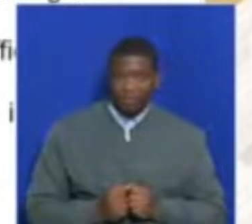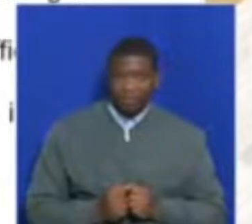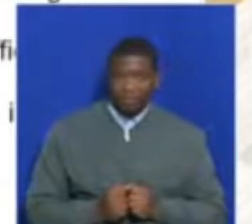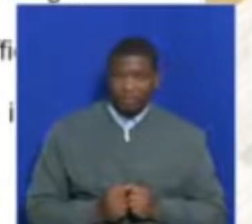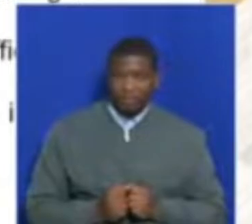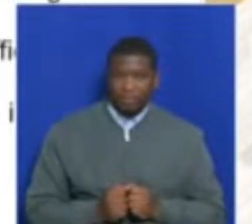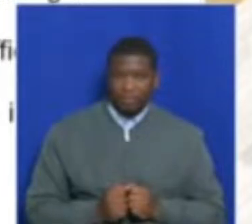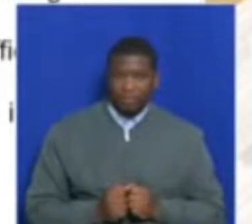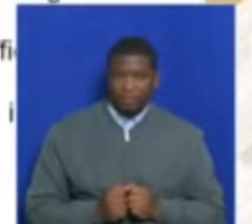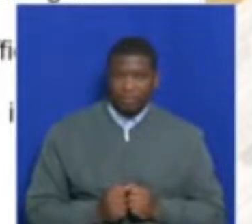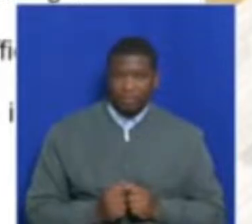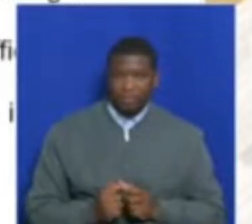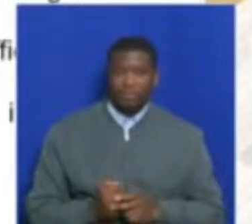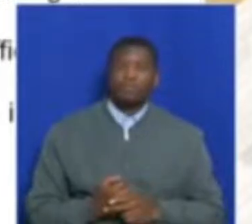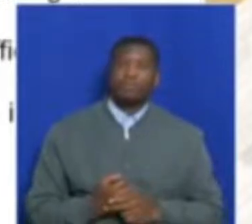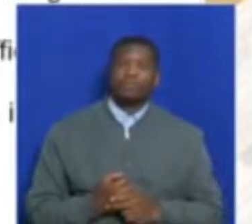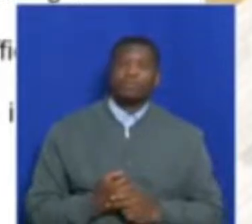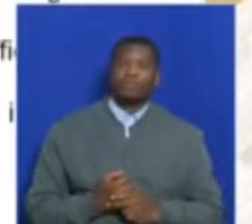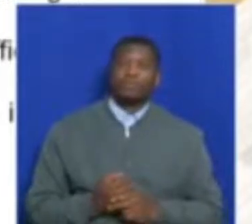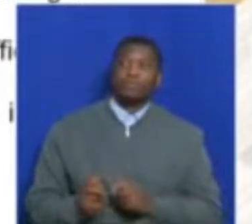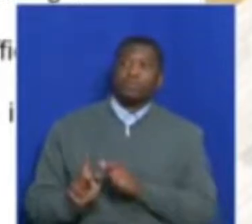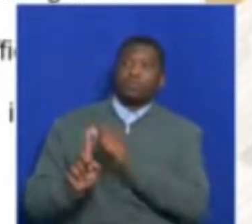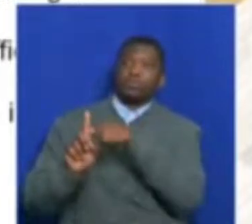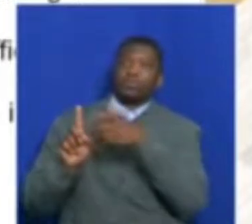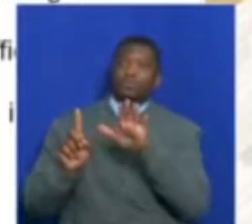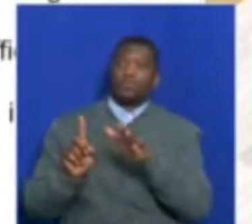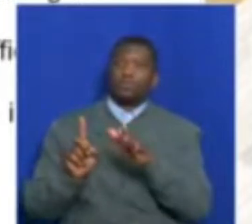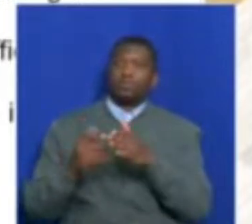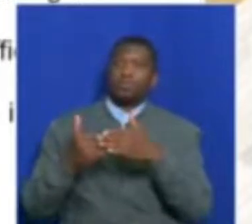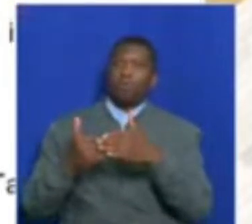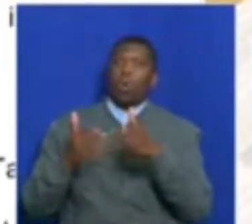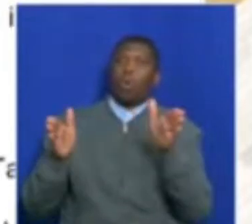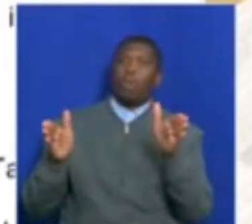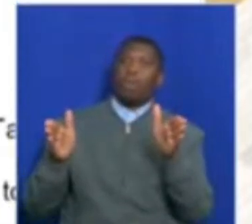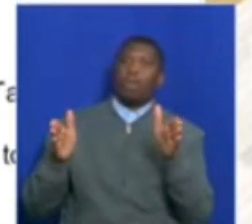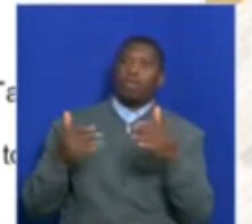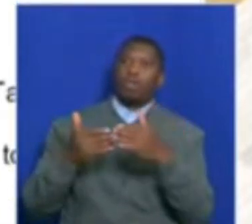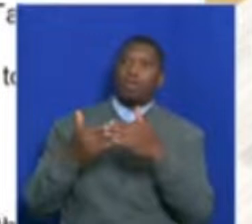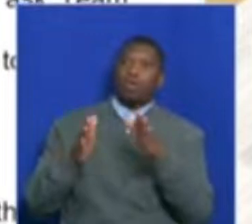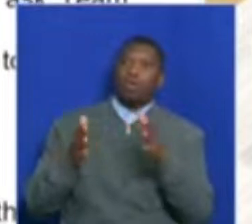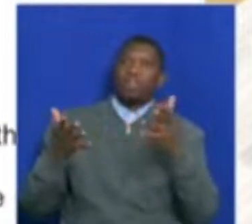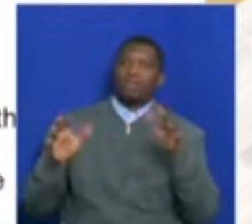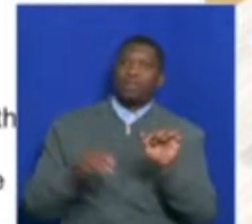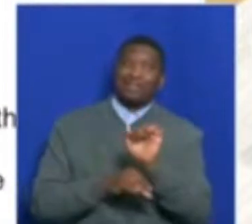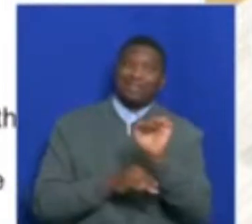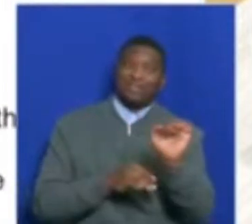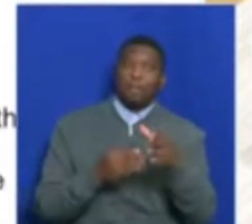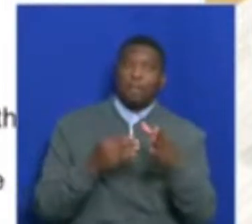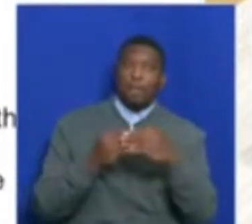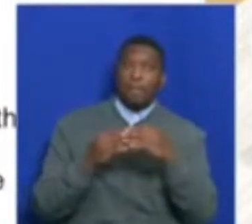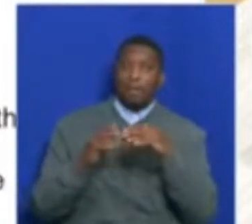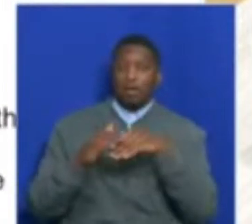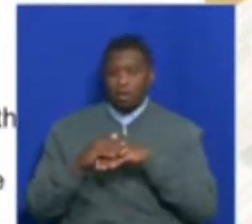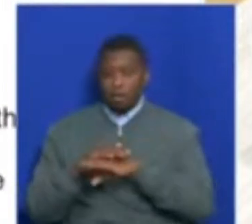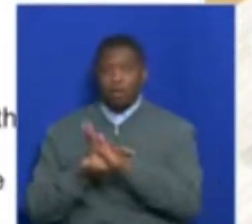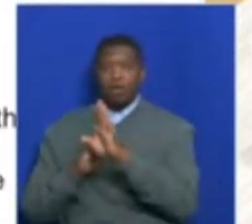The suspect opened the door, after which the members proceeded inside the premises and searched the lounge and